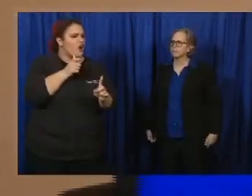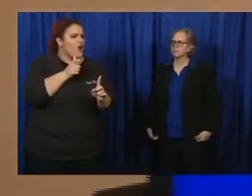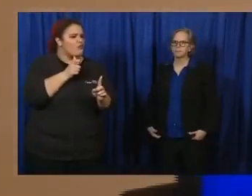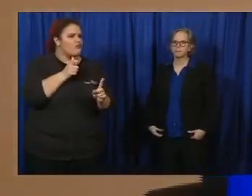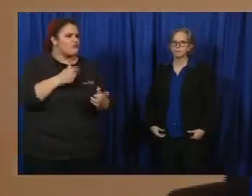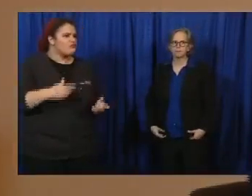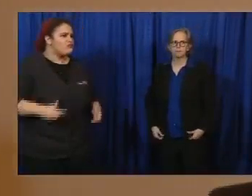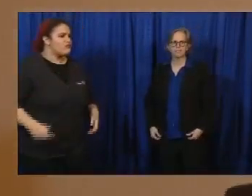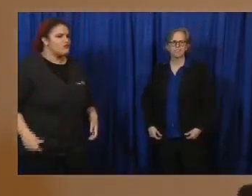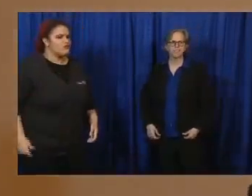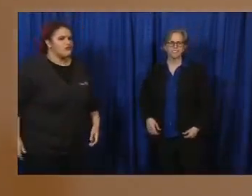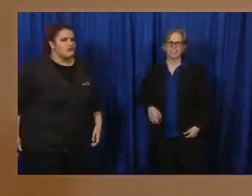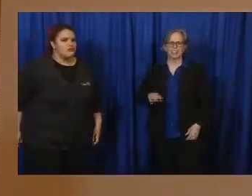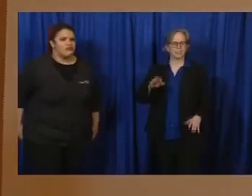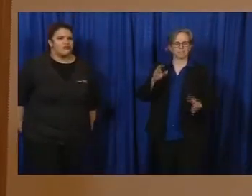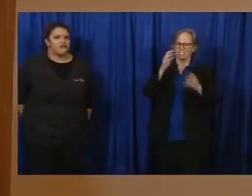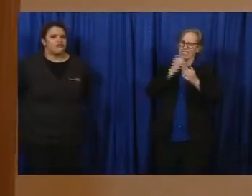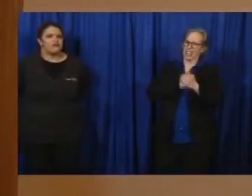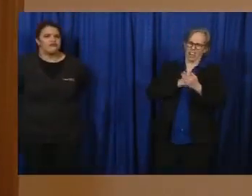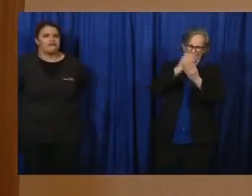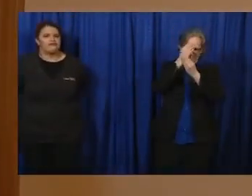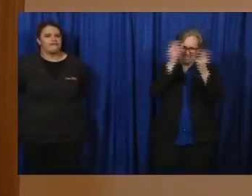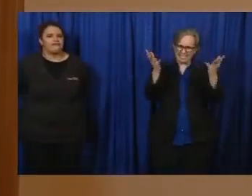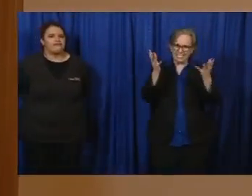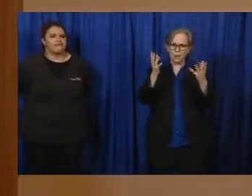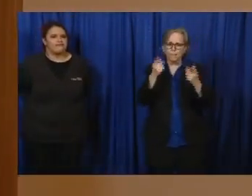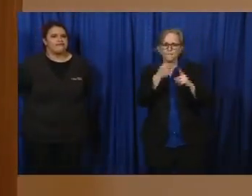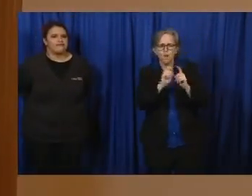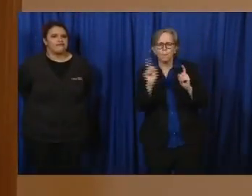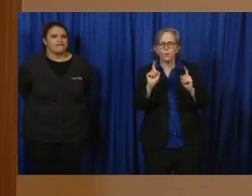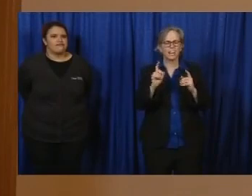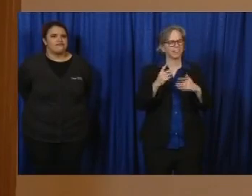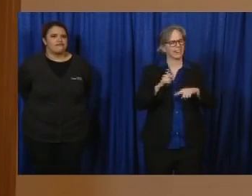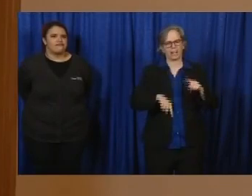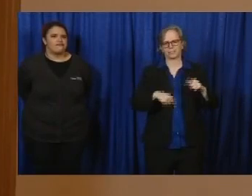give that information. Thank you. Thanks for your answers. Thank you. Yeah.